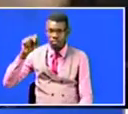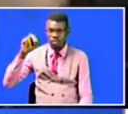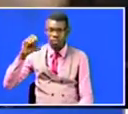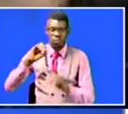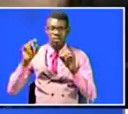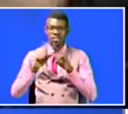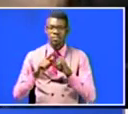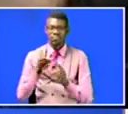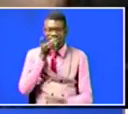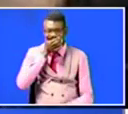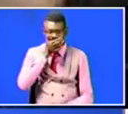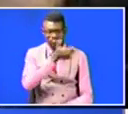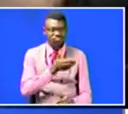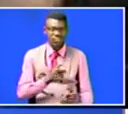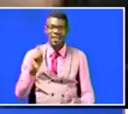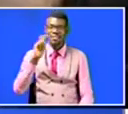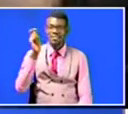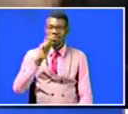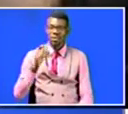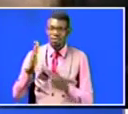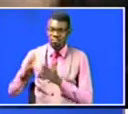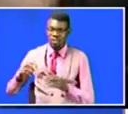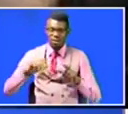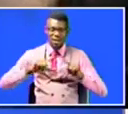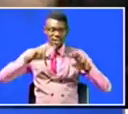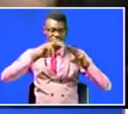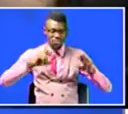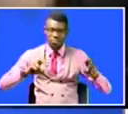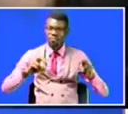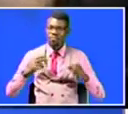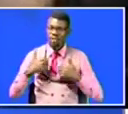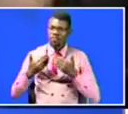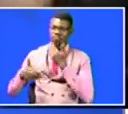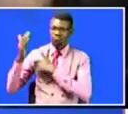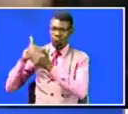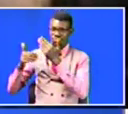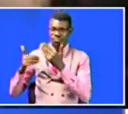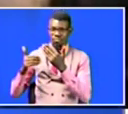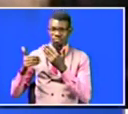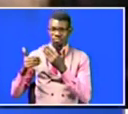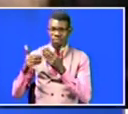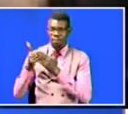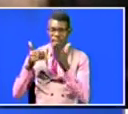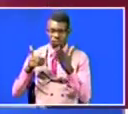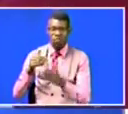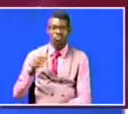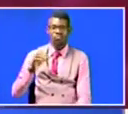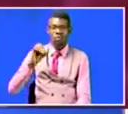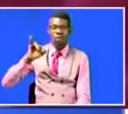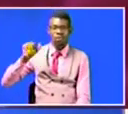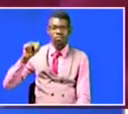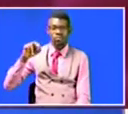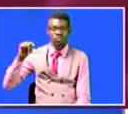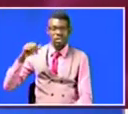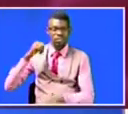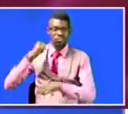county surveyor, who would later trace the history of the said road to long before Ojwang's accession to the Supreme Court. On 2